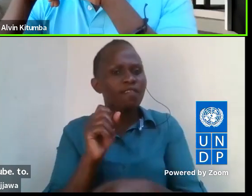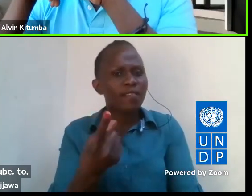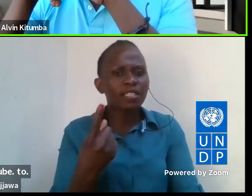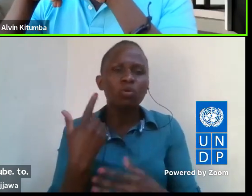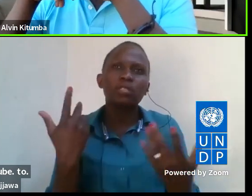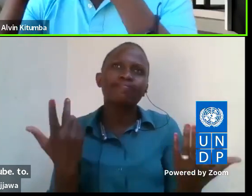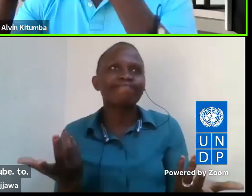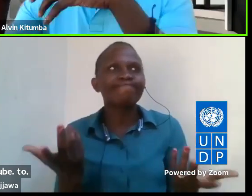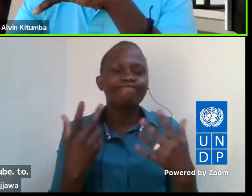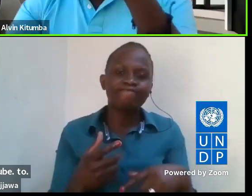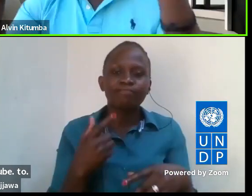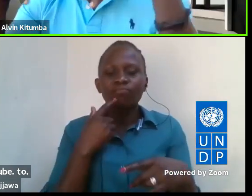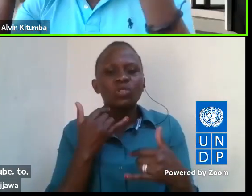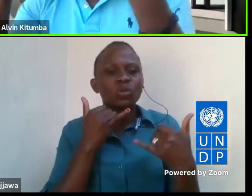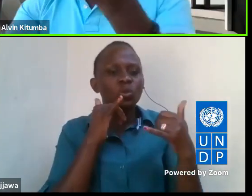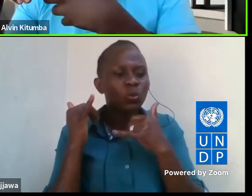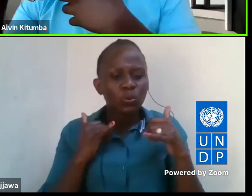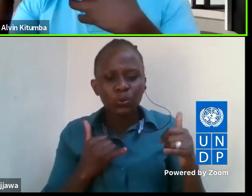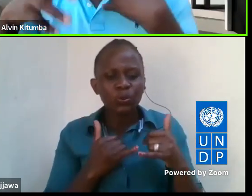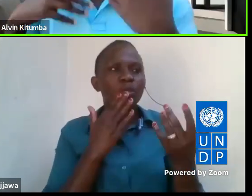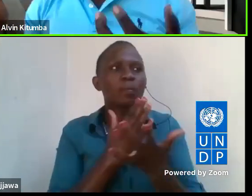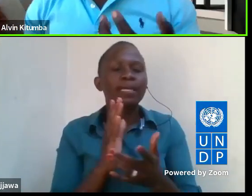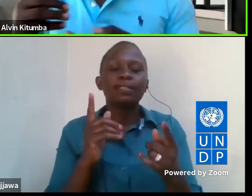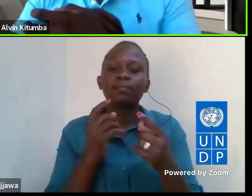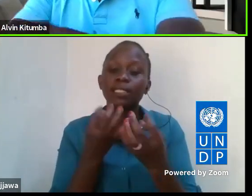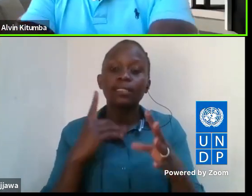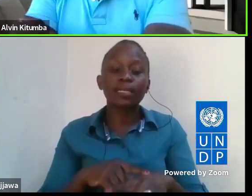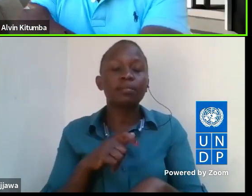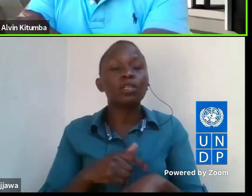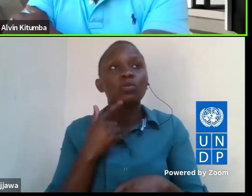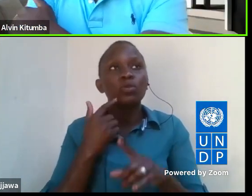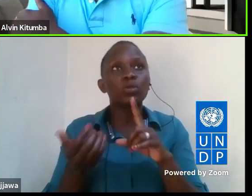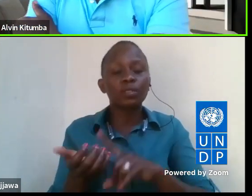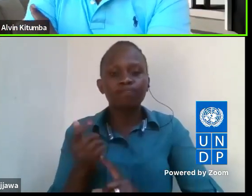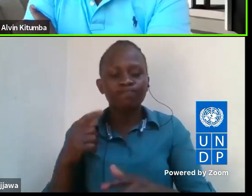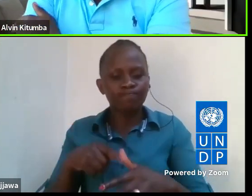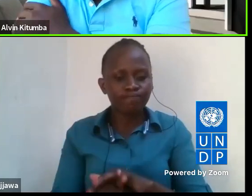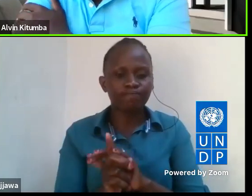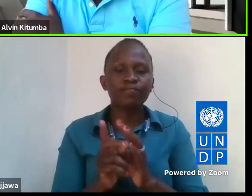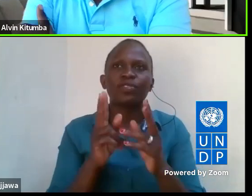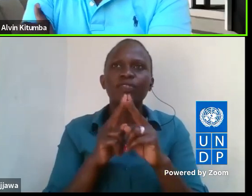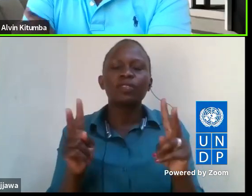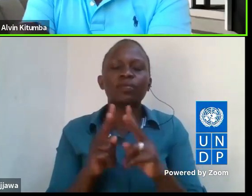things. Literally did I know that I was actually getting bought into a very very robust